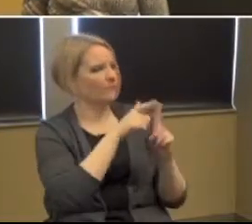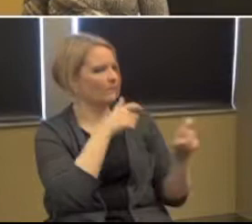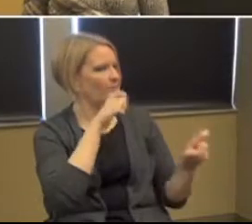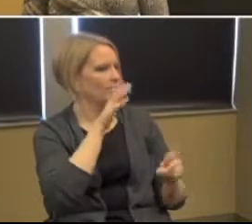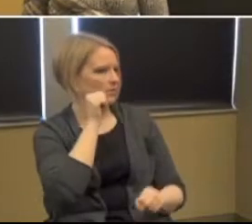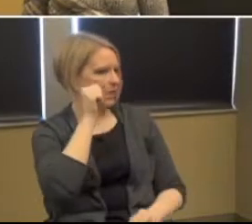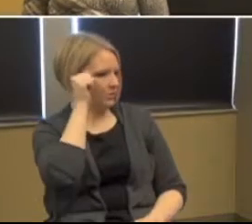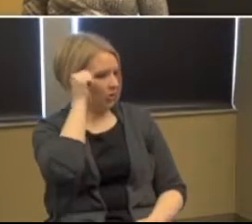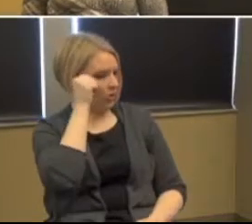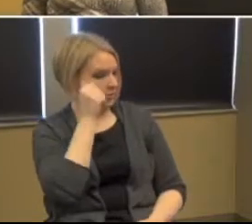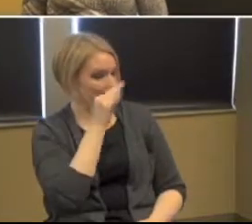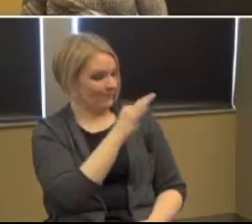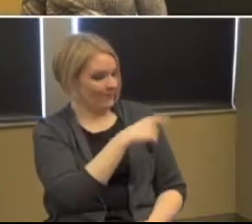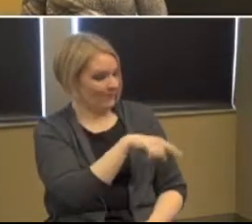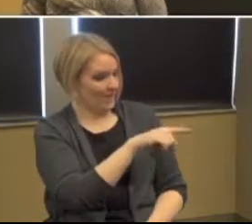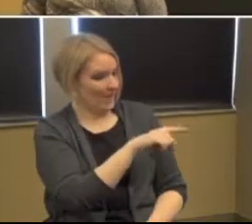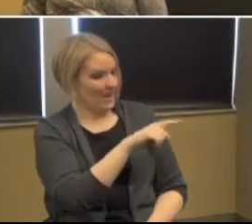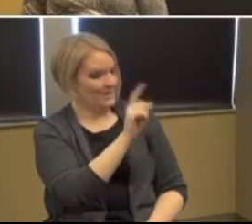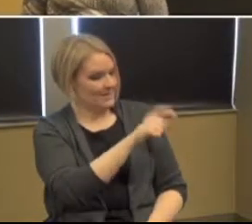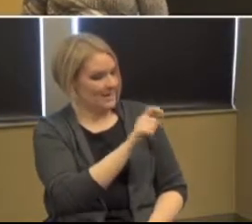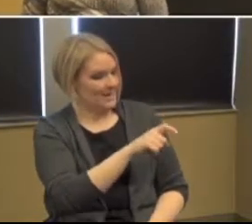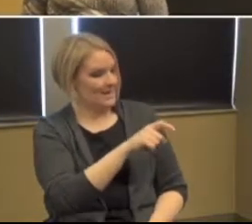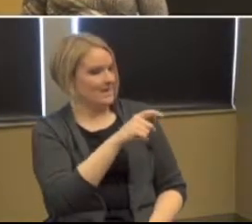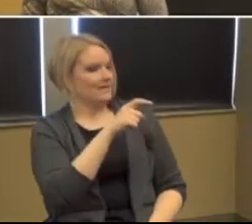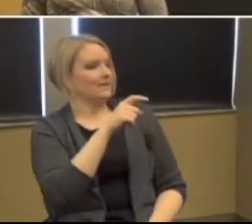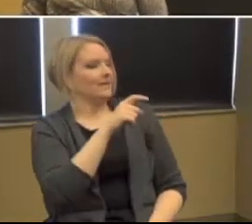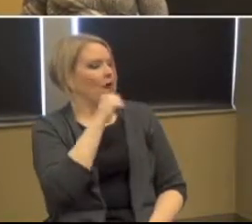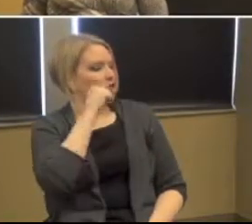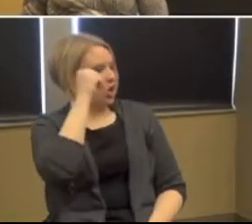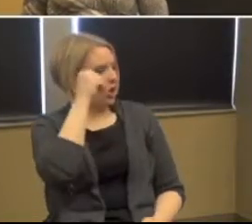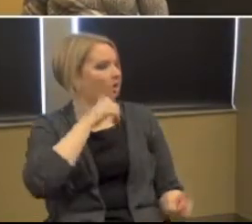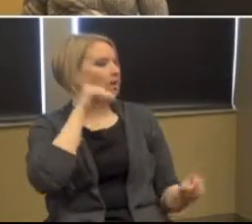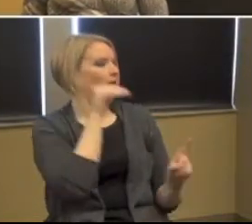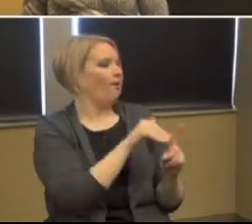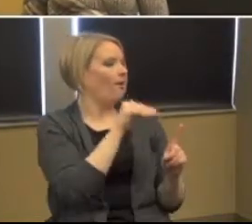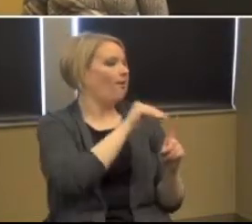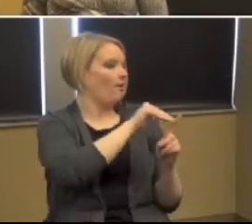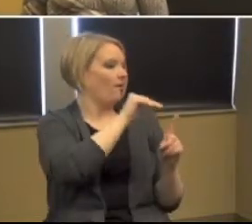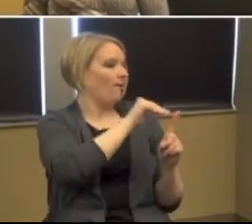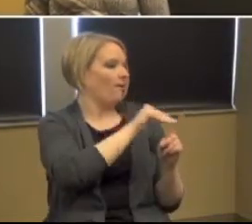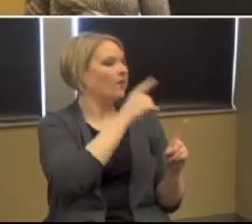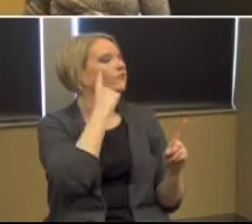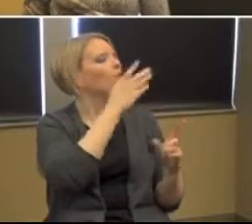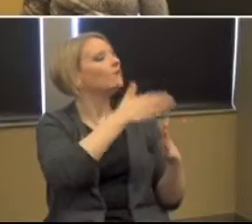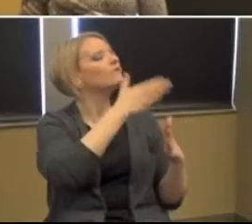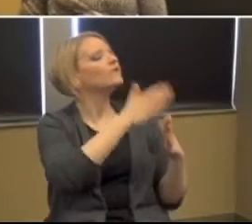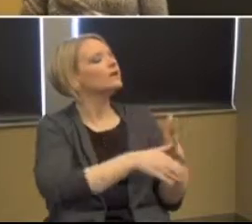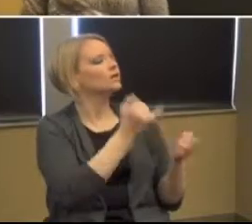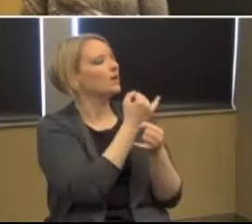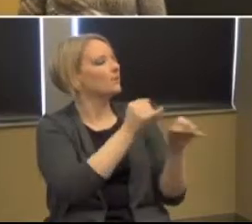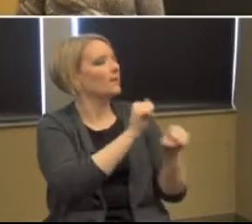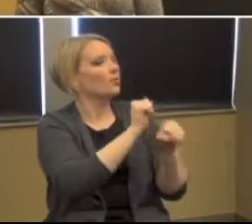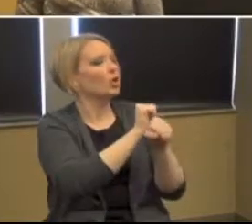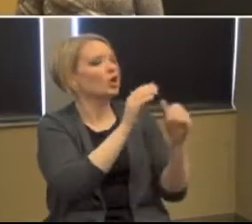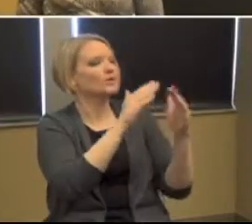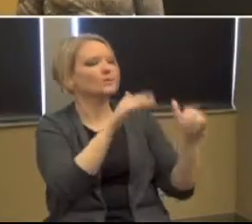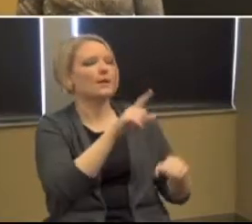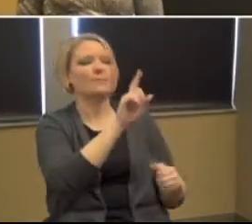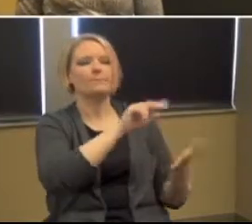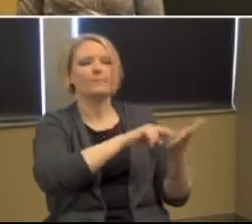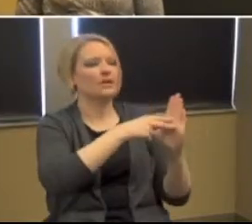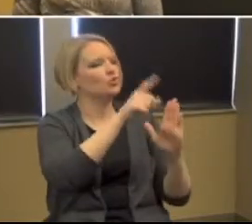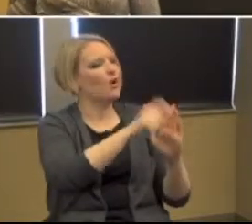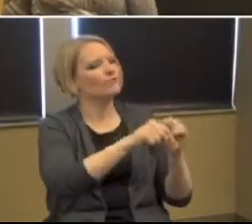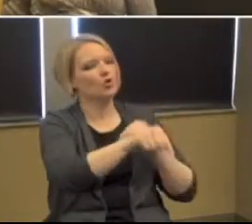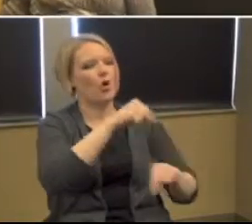they require constant adult prompting to make it through their independent work system, you got to take a few steps back. It's